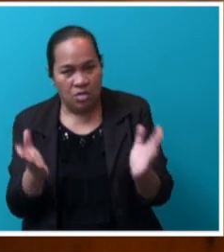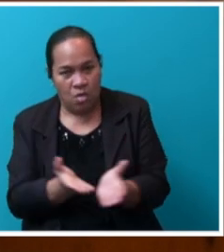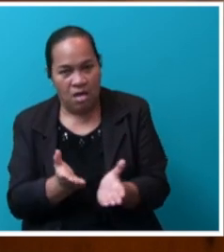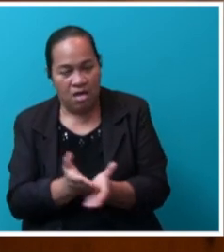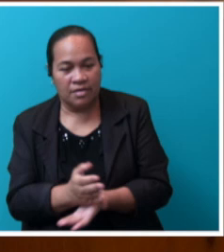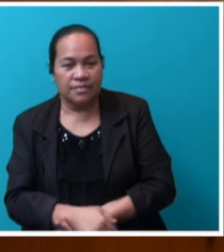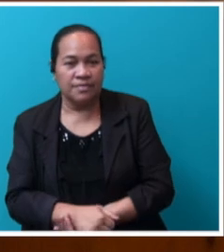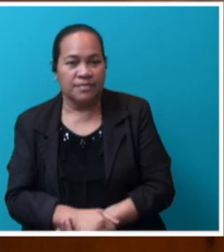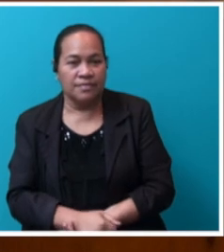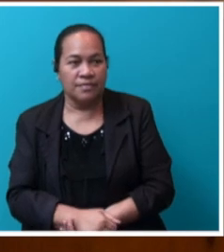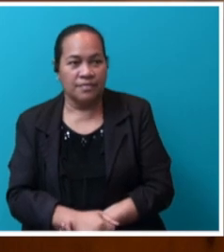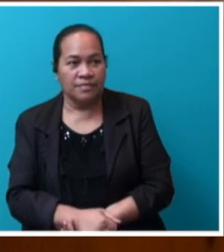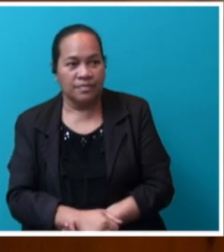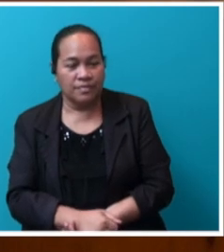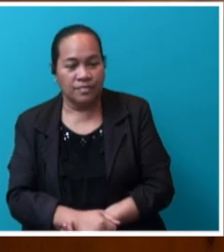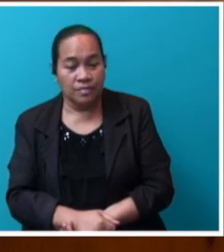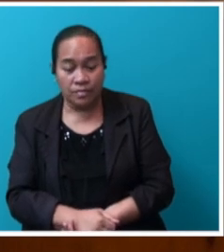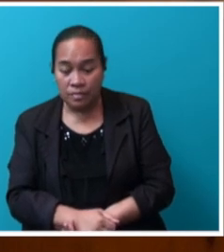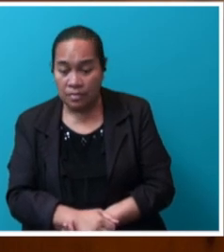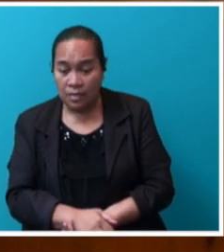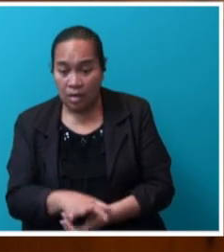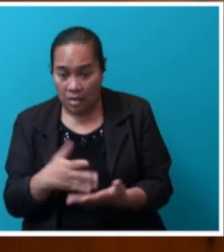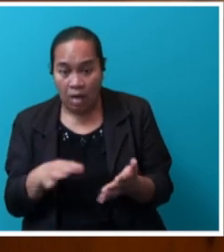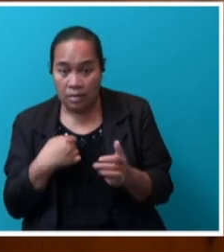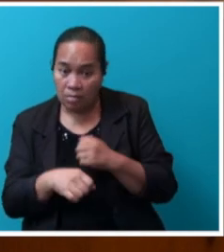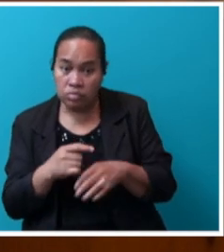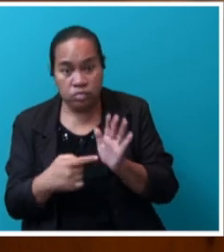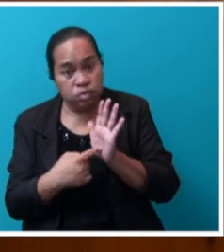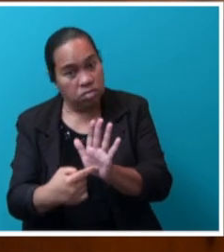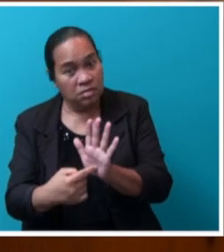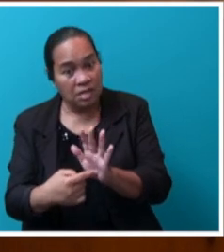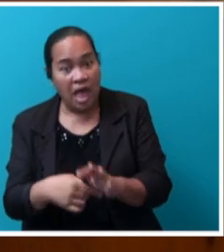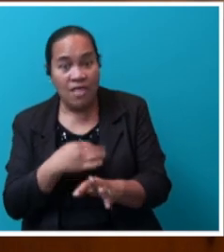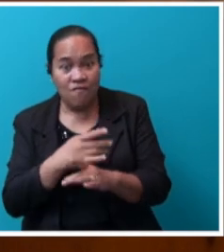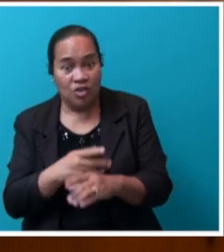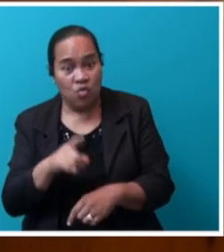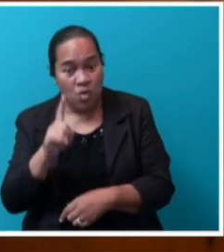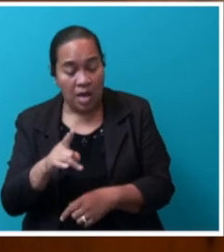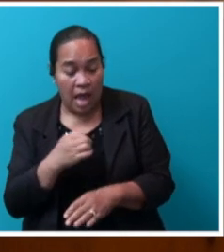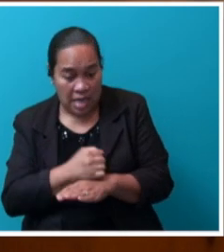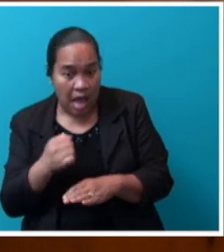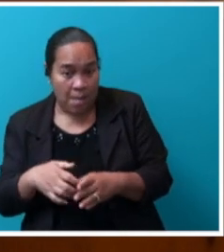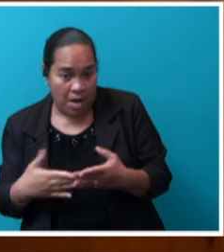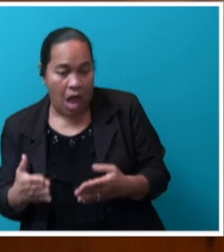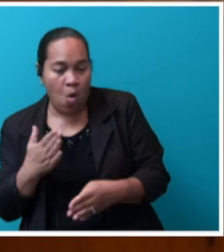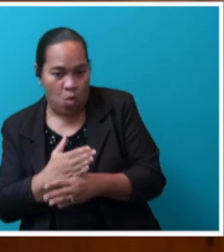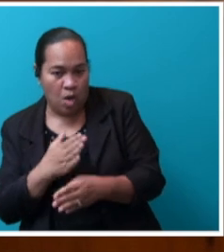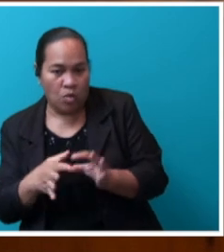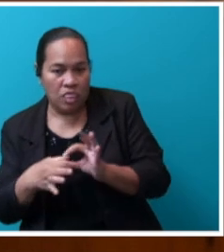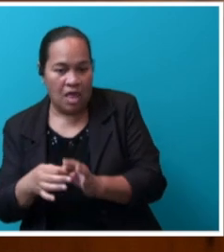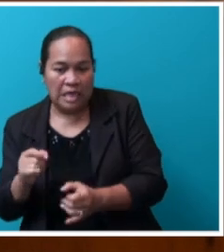Mr. Speaker, sir, since the entry into force of Fish One, the government has been working closely with stakeholders